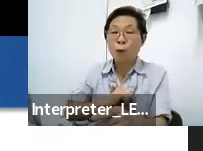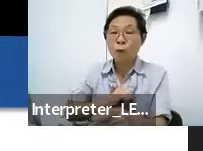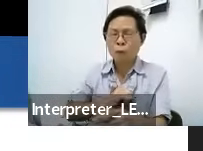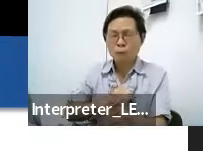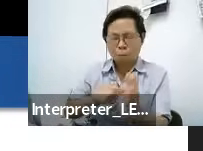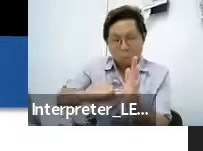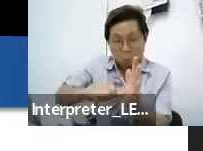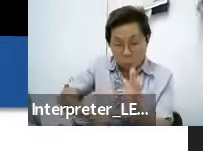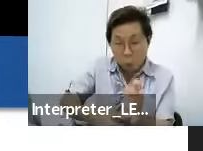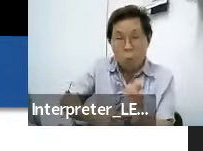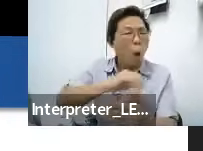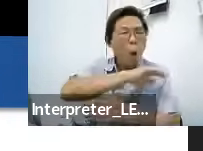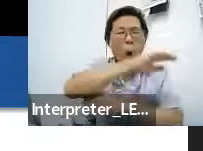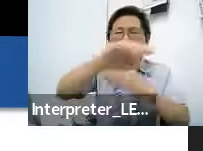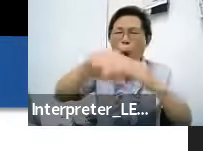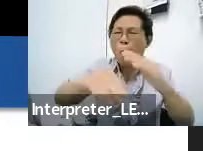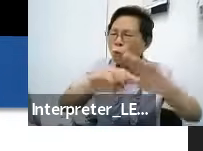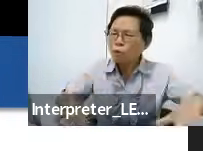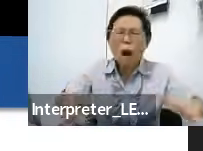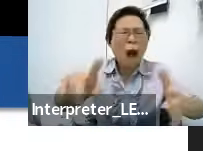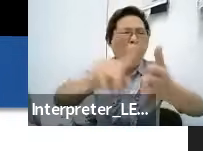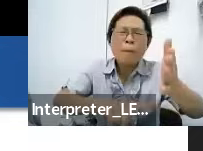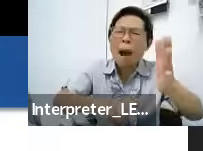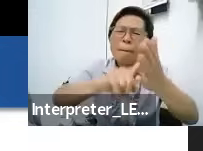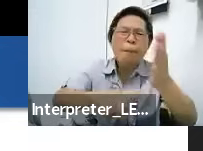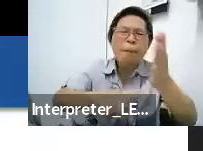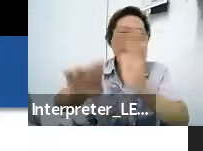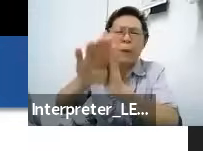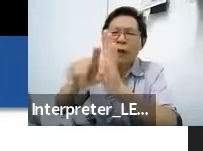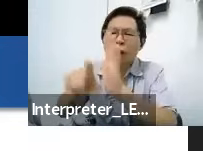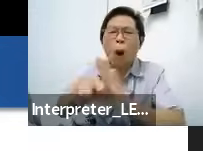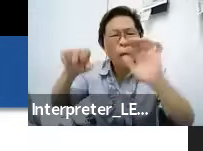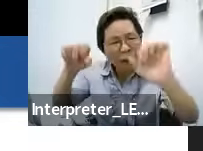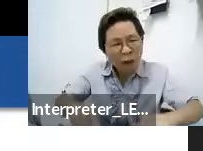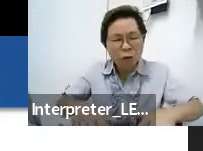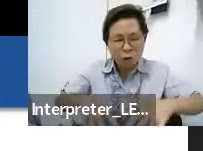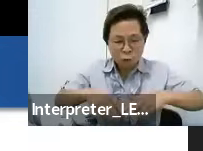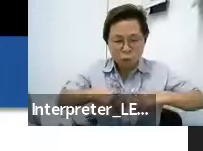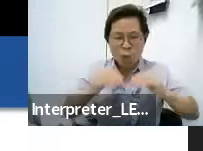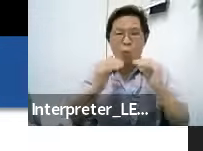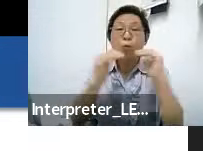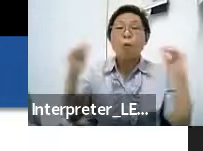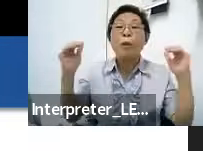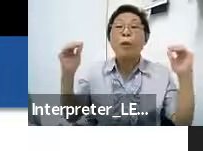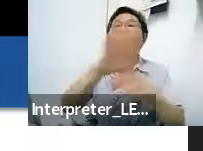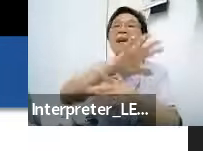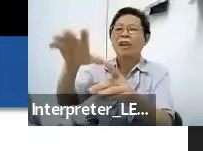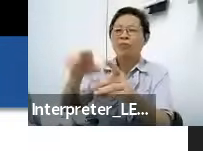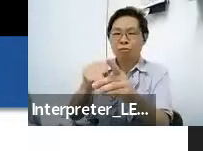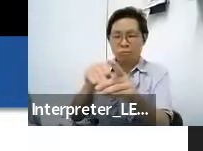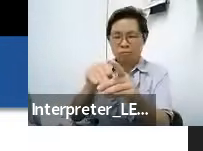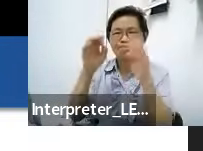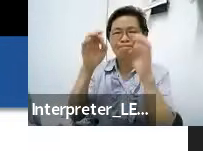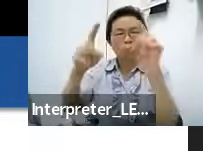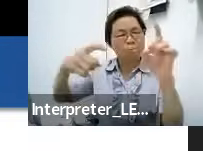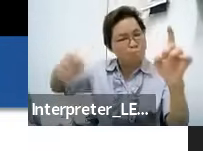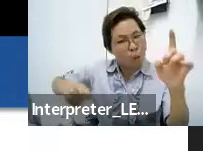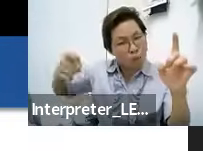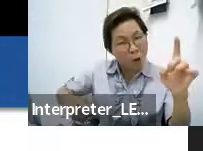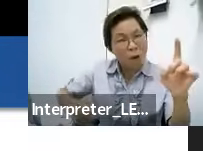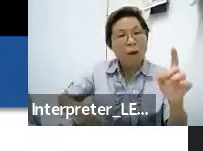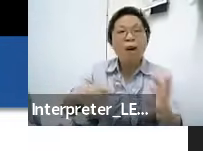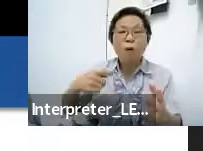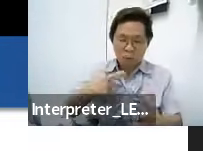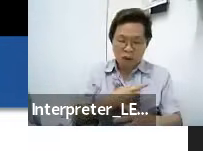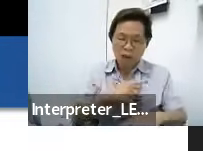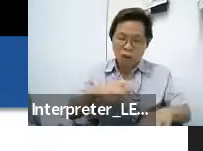child, regardless of background or ability, has the right to receive an equitable and inclusive quality education. And this is what we're doing